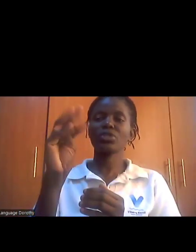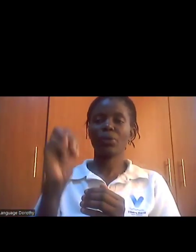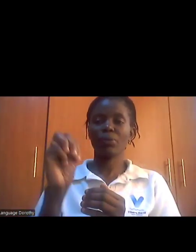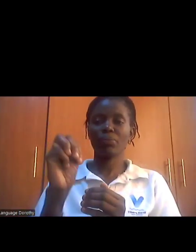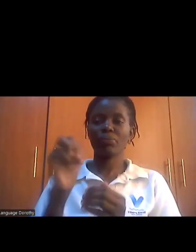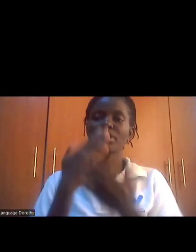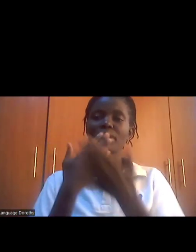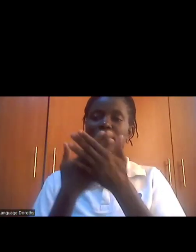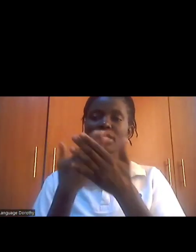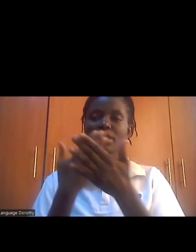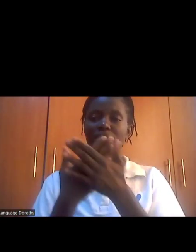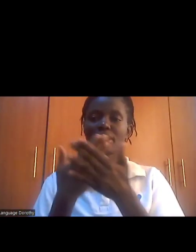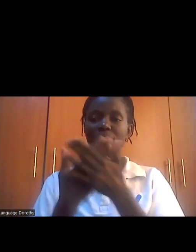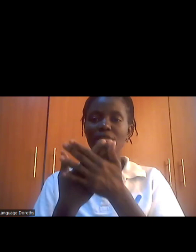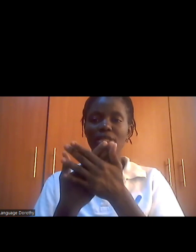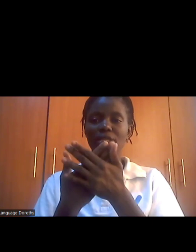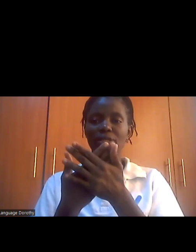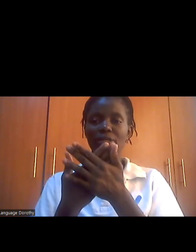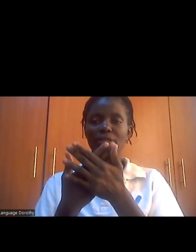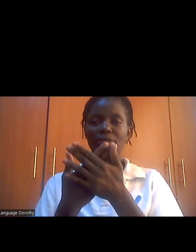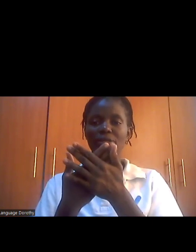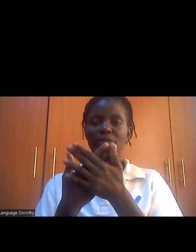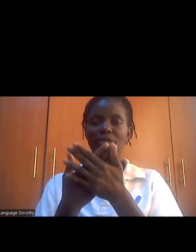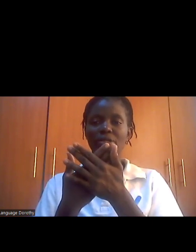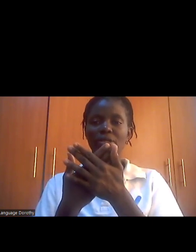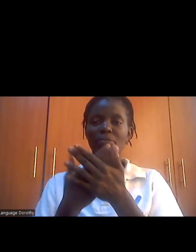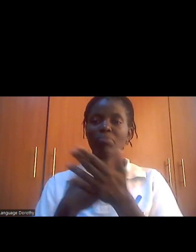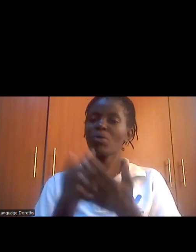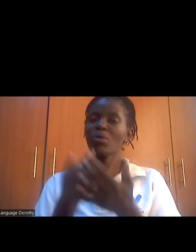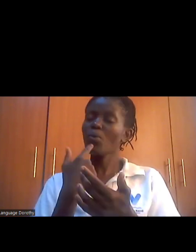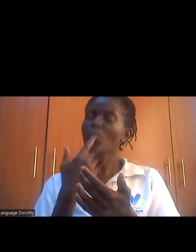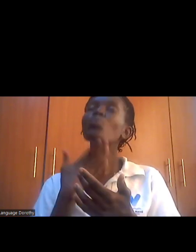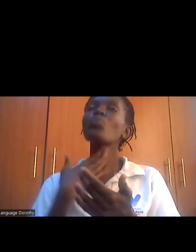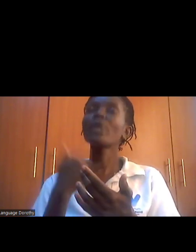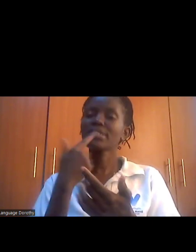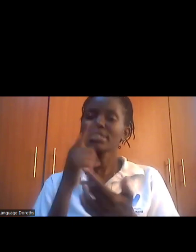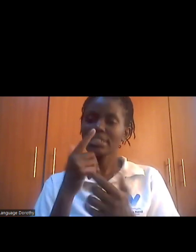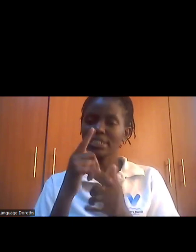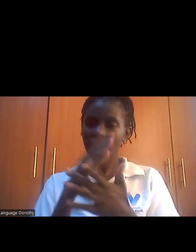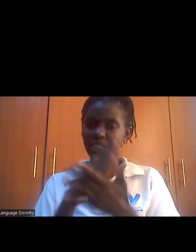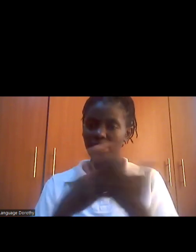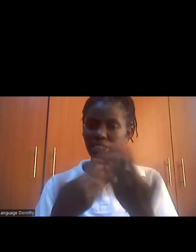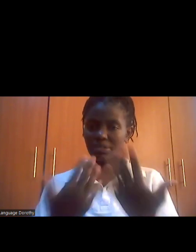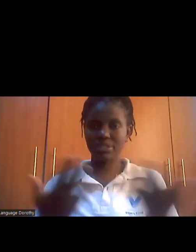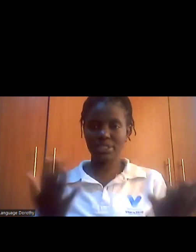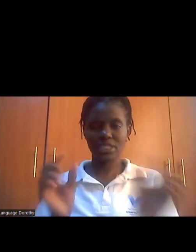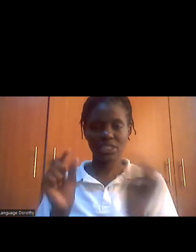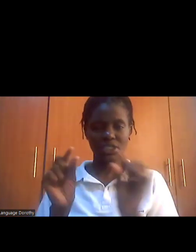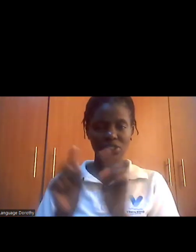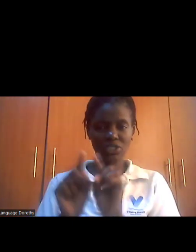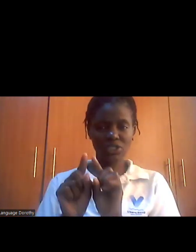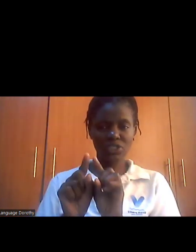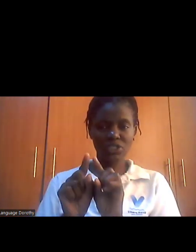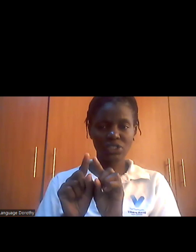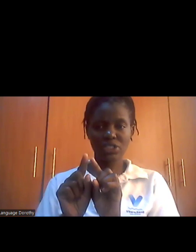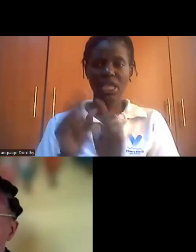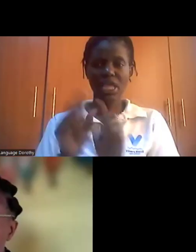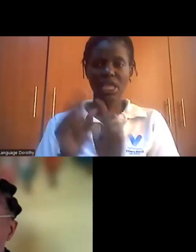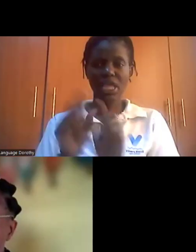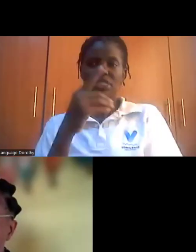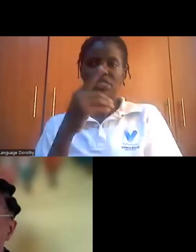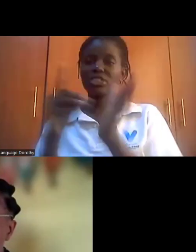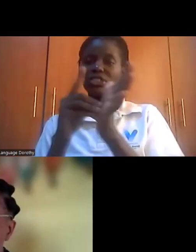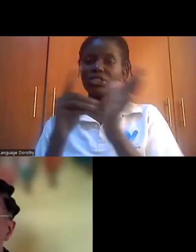comments, Elishua. Just to make a brief comment here, because both Dr. Mona and yourself, by your presentations,